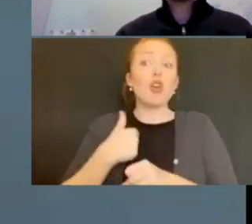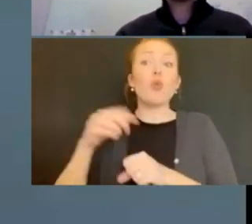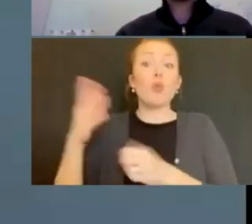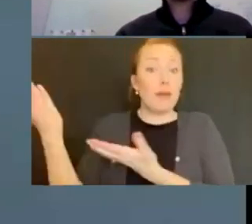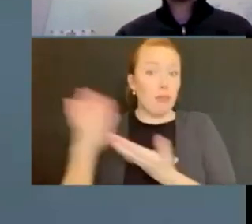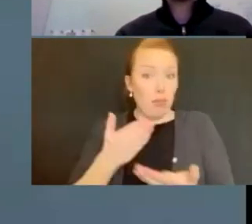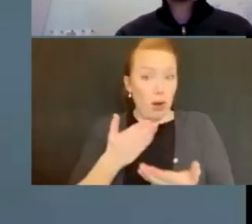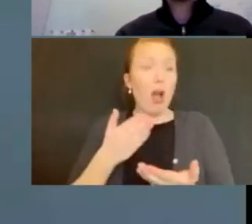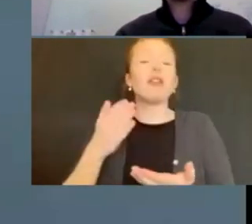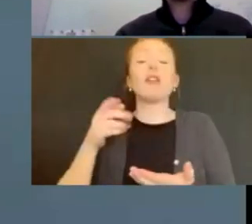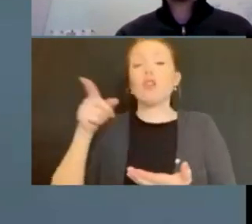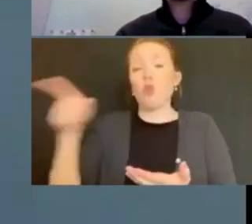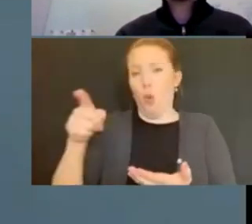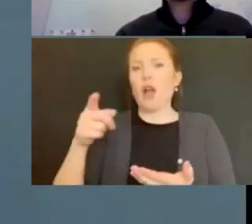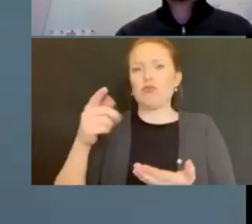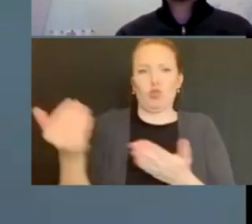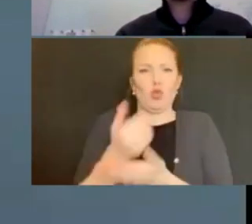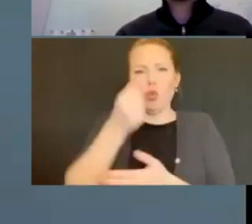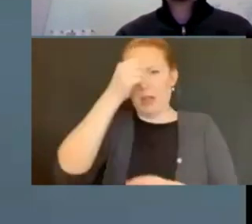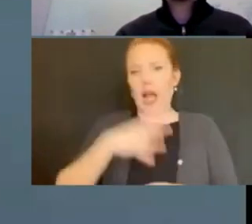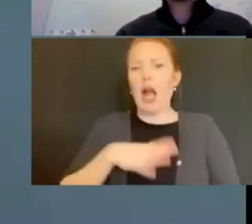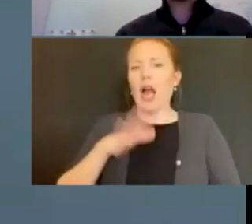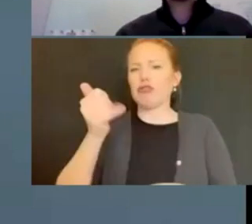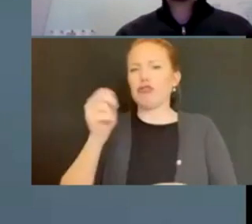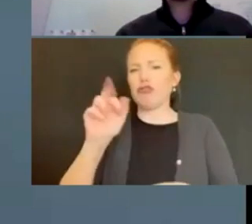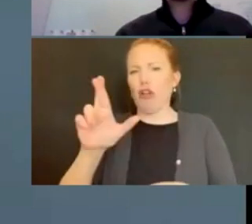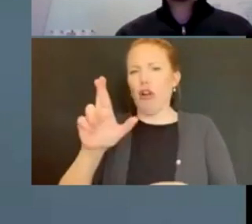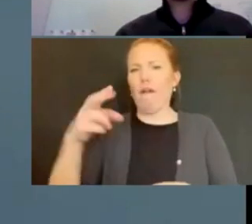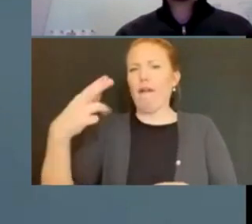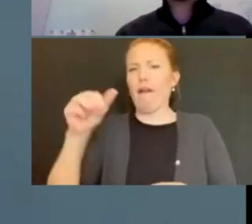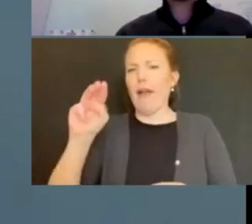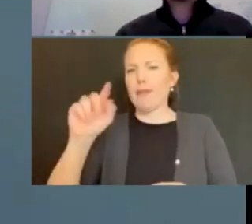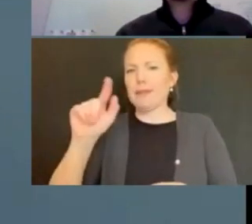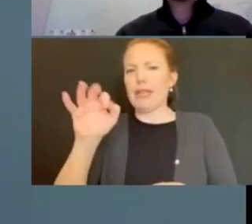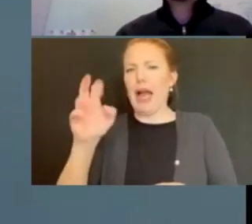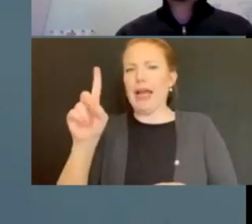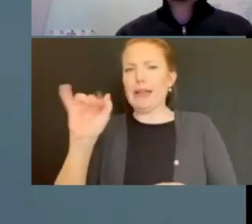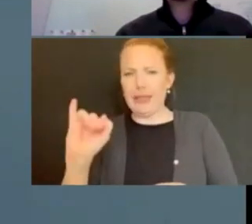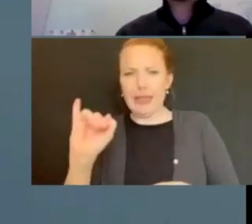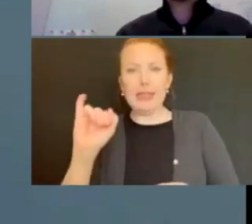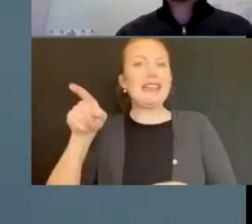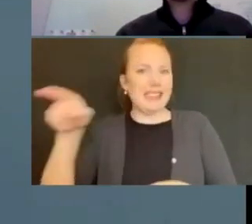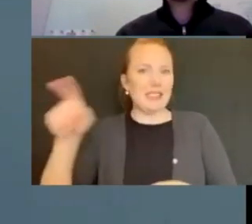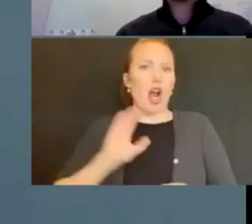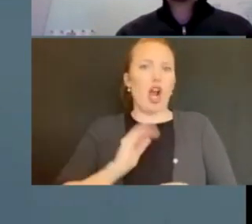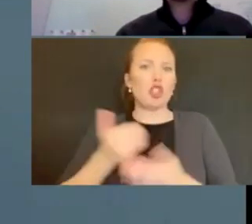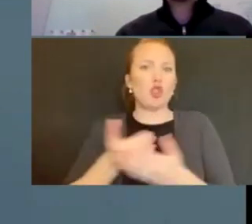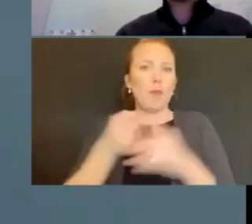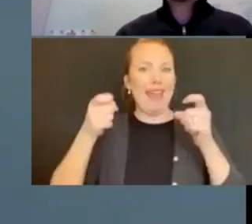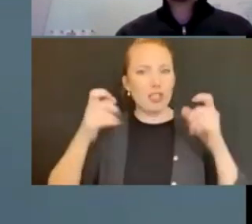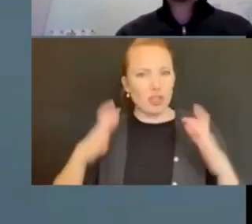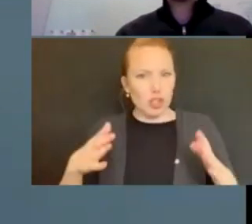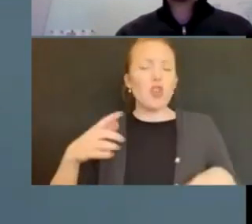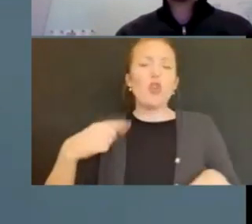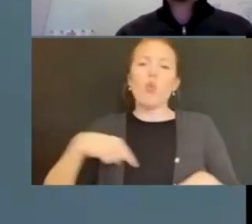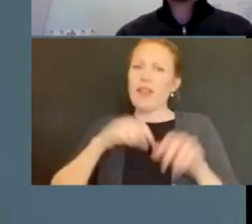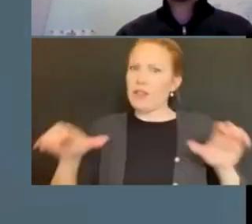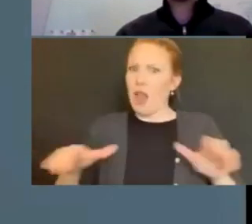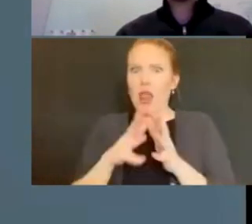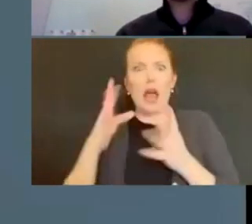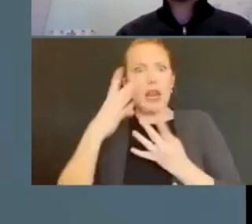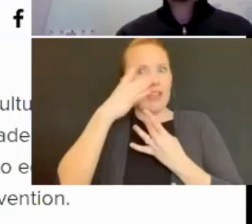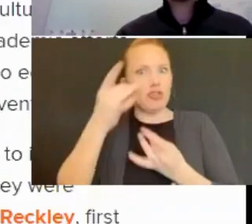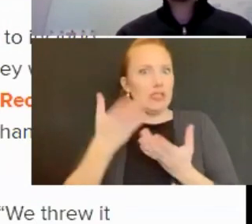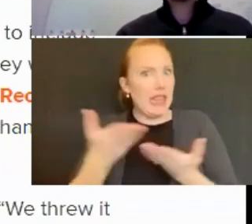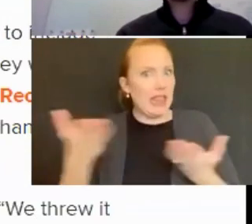our GM 3 years ago, or this is his fourth season. He's very forward thinking. We've done a lot of interesting stuff over here. You